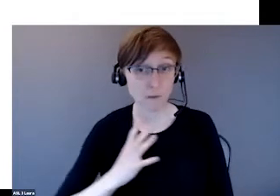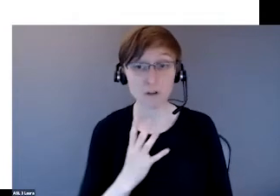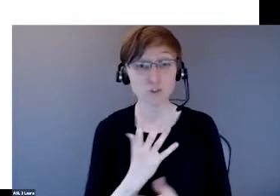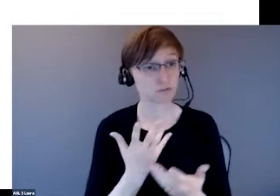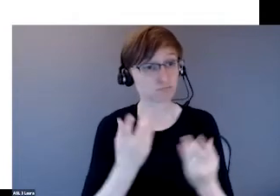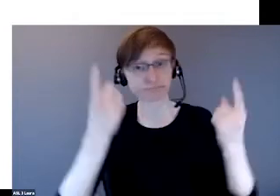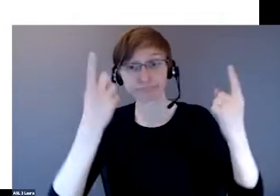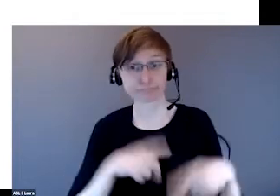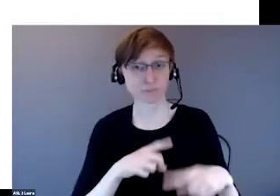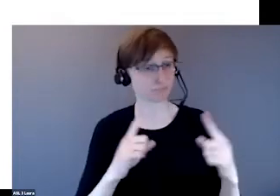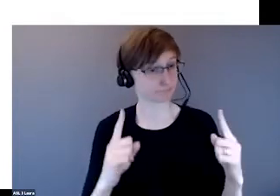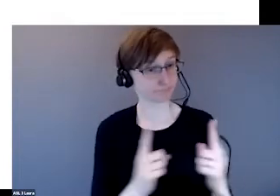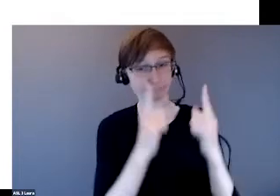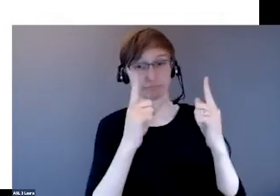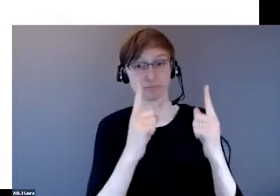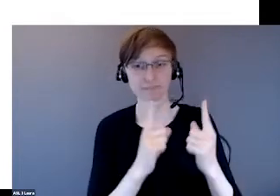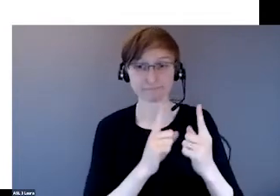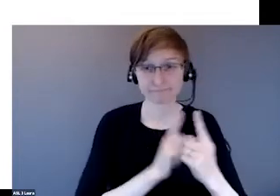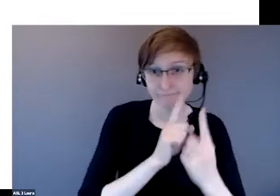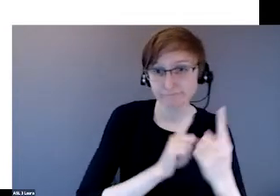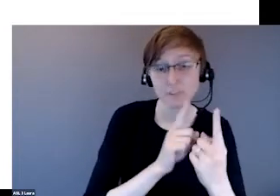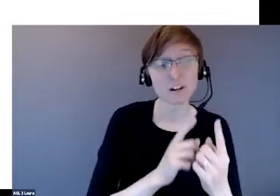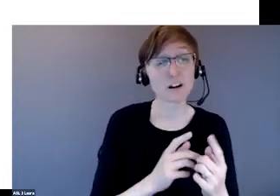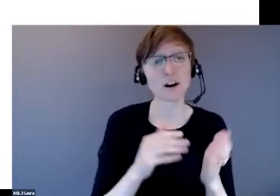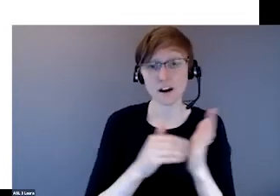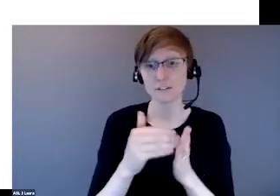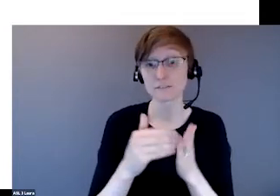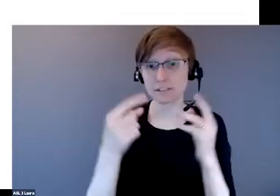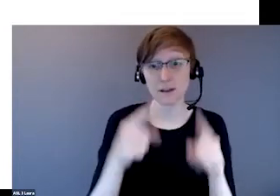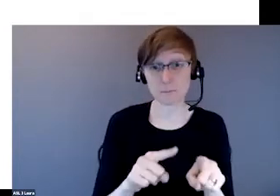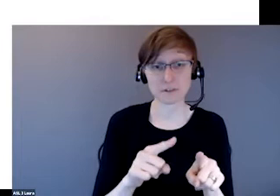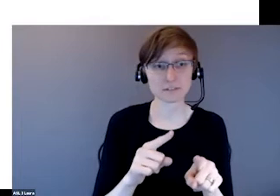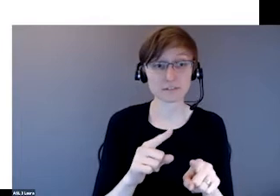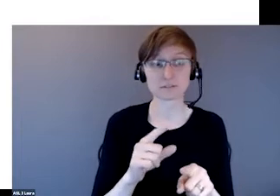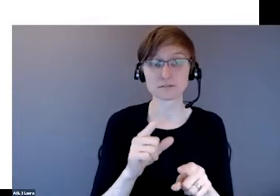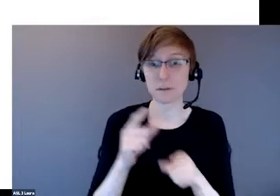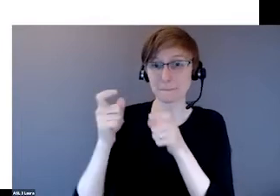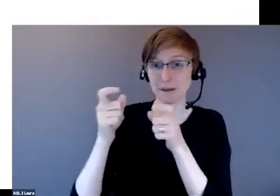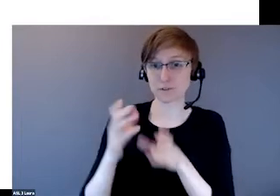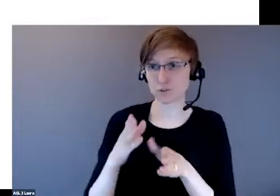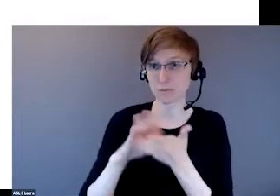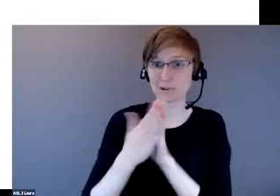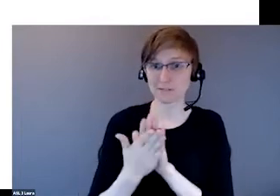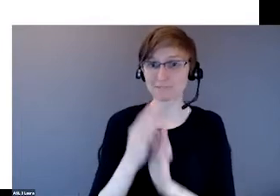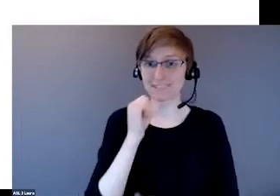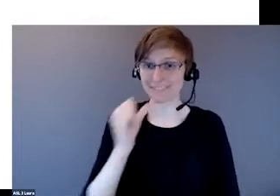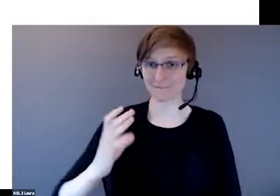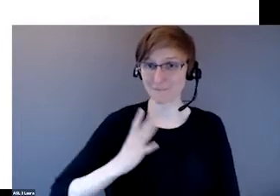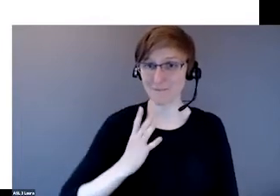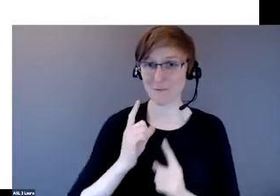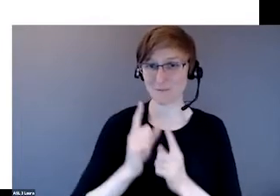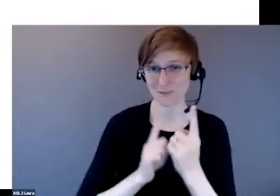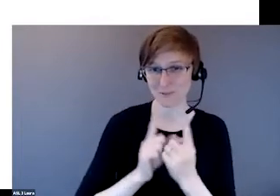mentorship came from an individual's manager. And the people that I spoke with would often make the comment that they felt very lucky because they had a